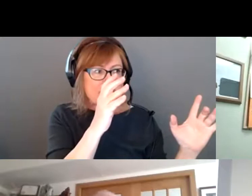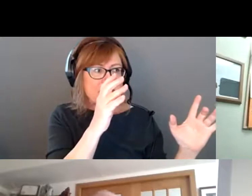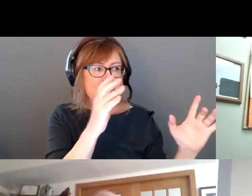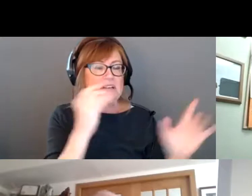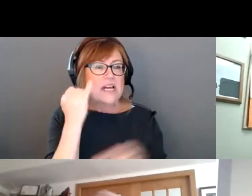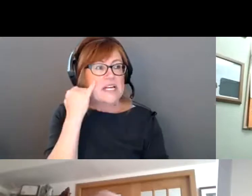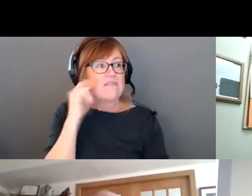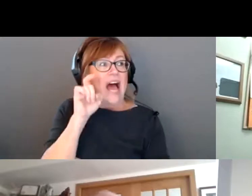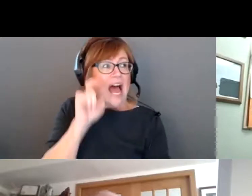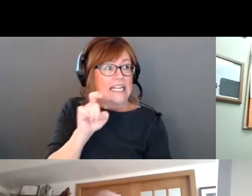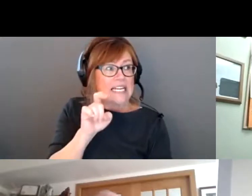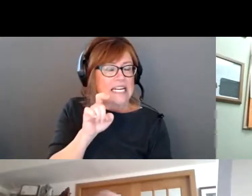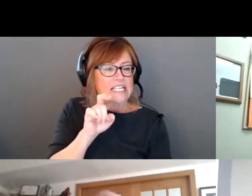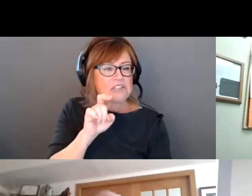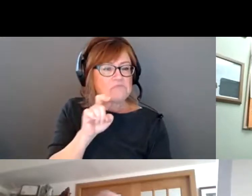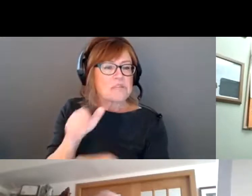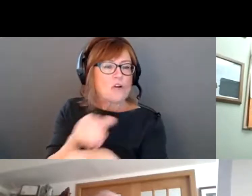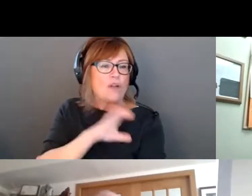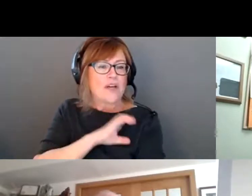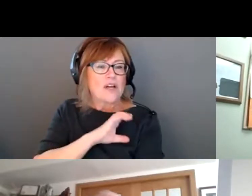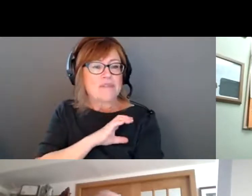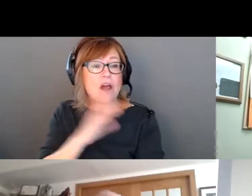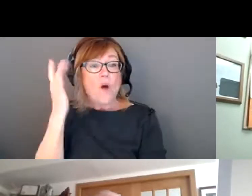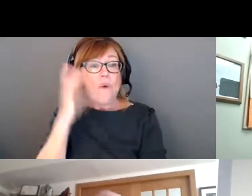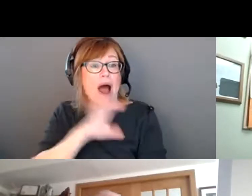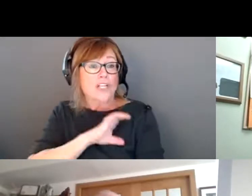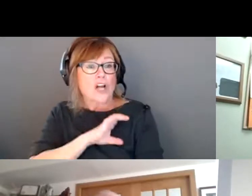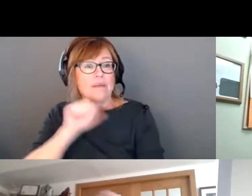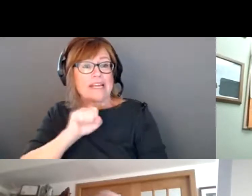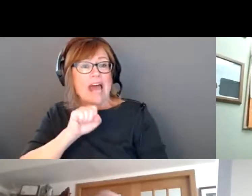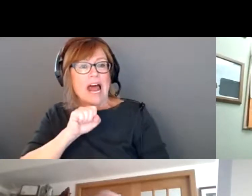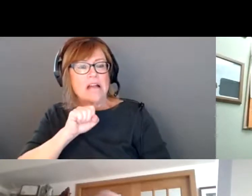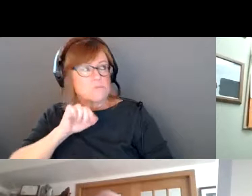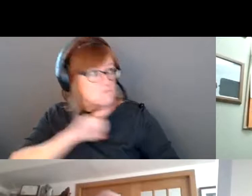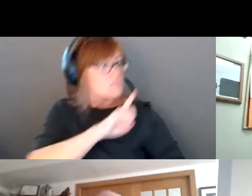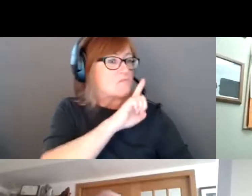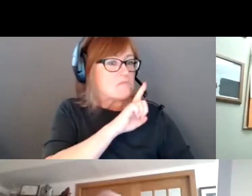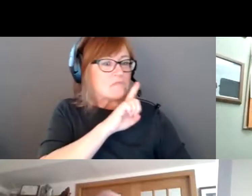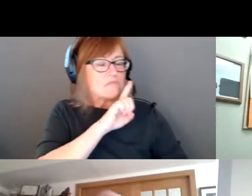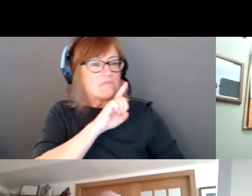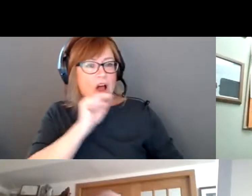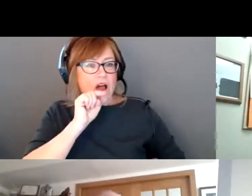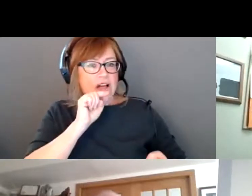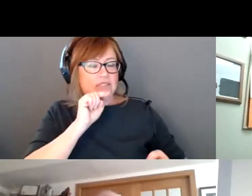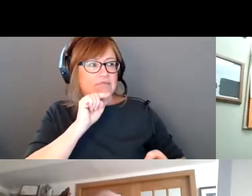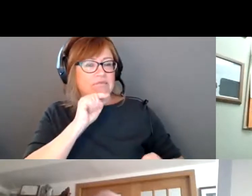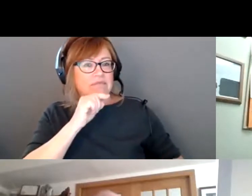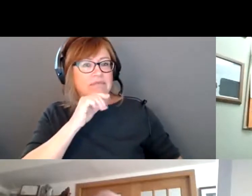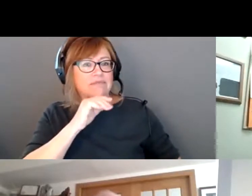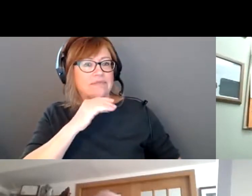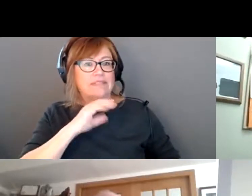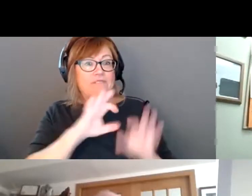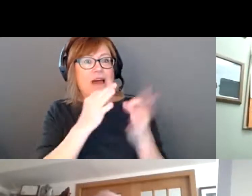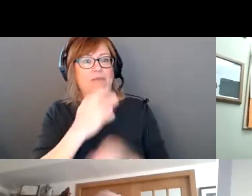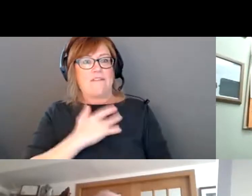be threatening and potentially damaging to a family, notwithstanding the